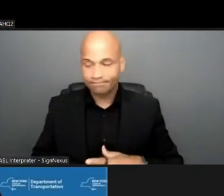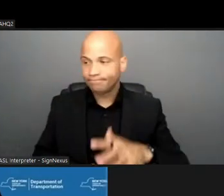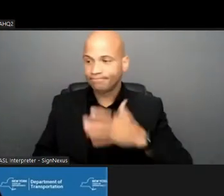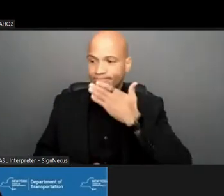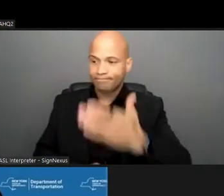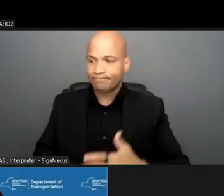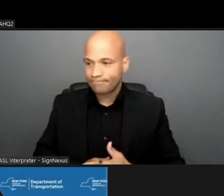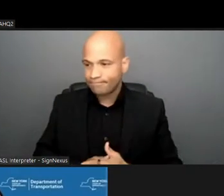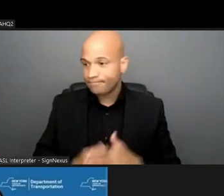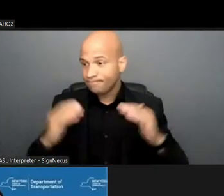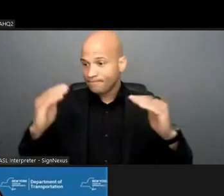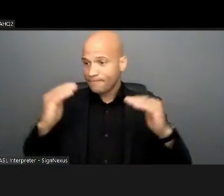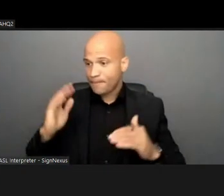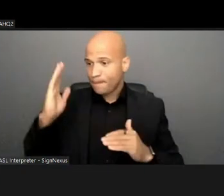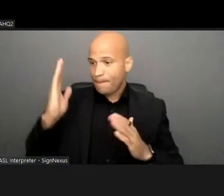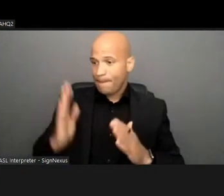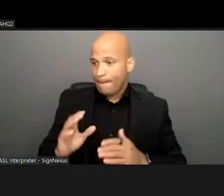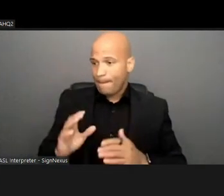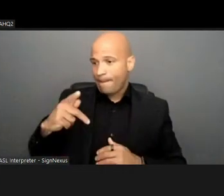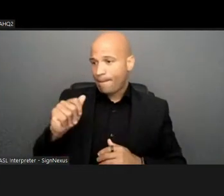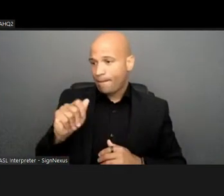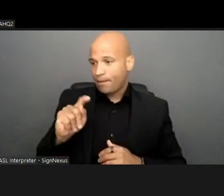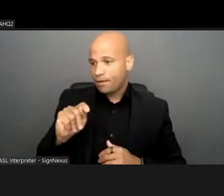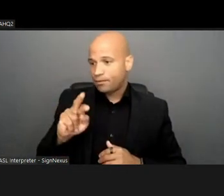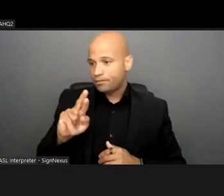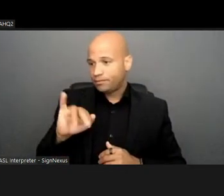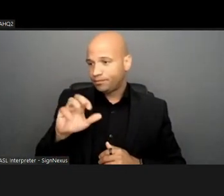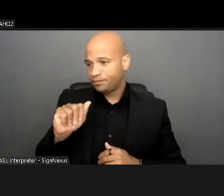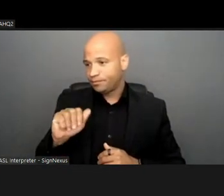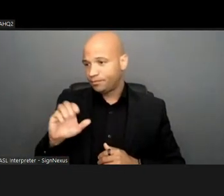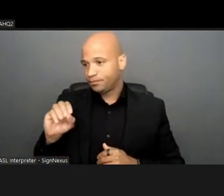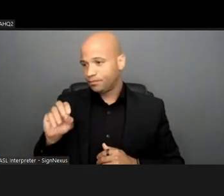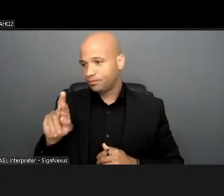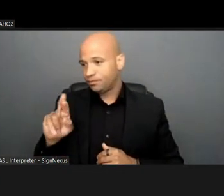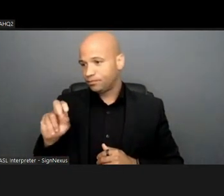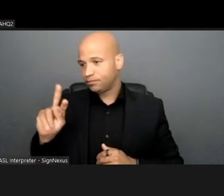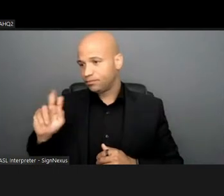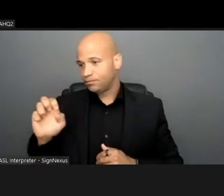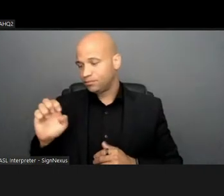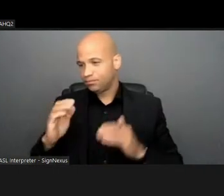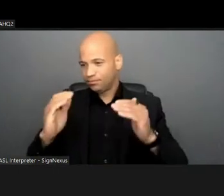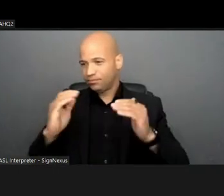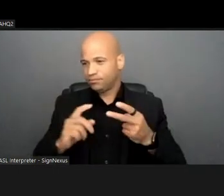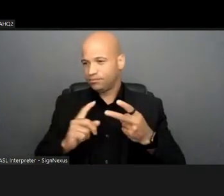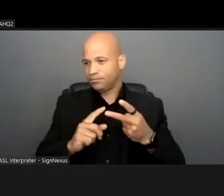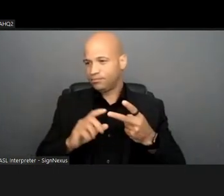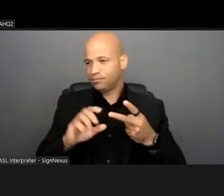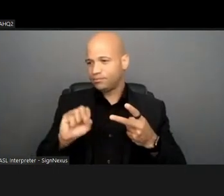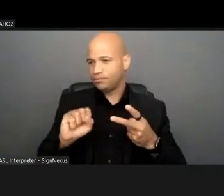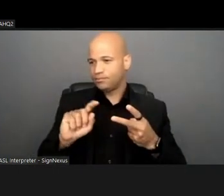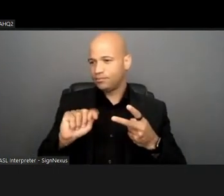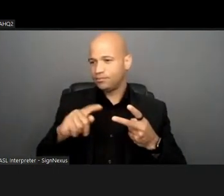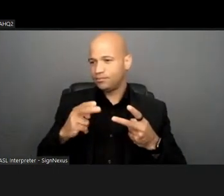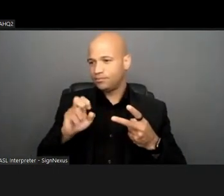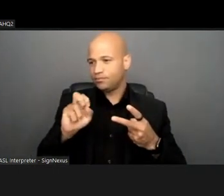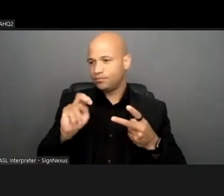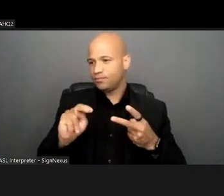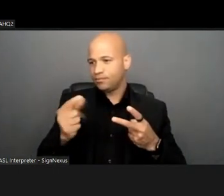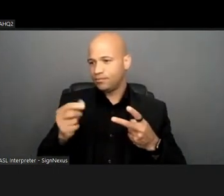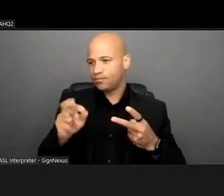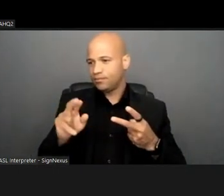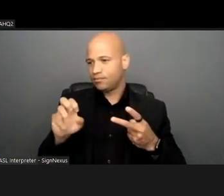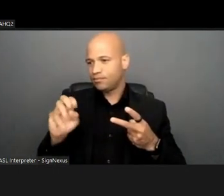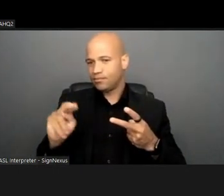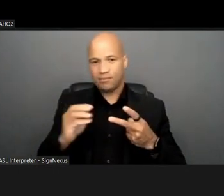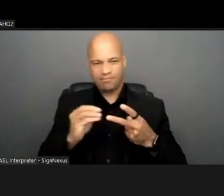our next speak for sure work followed by Stephen Graham our next speaker is